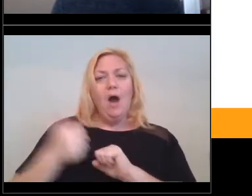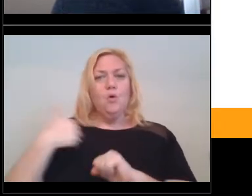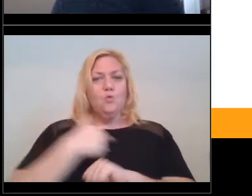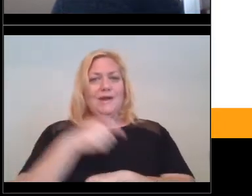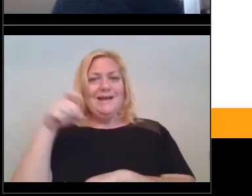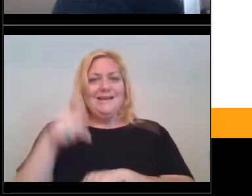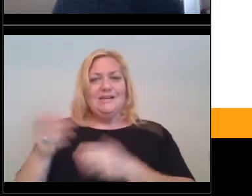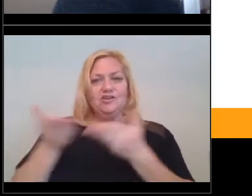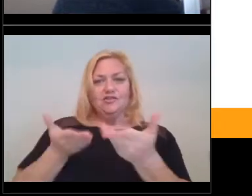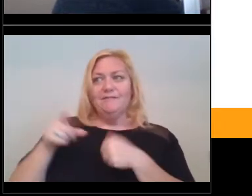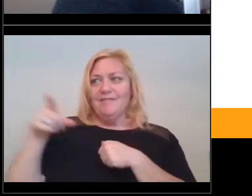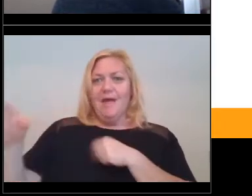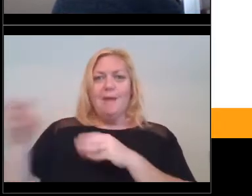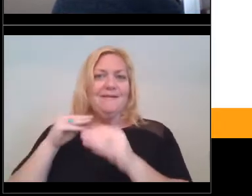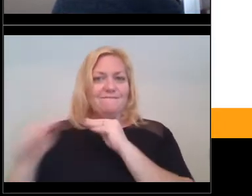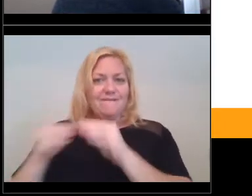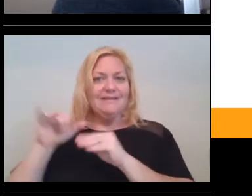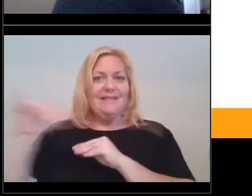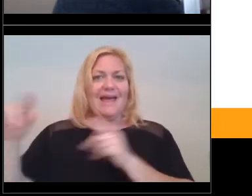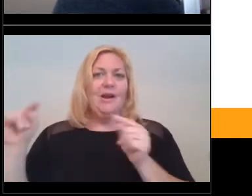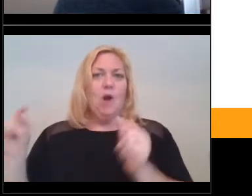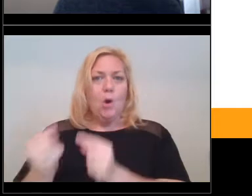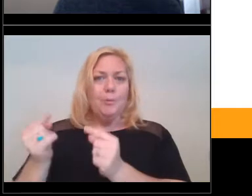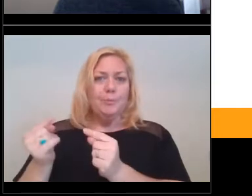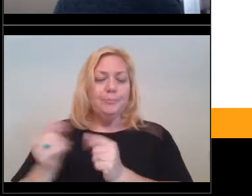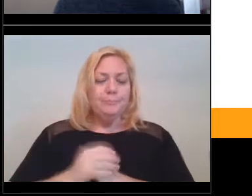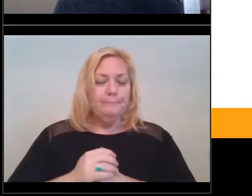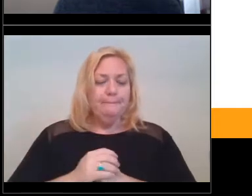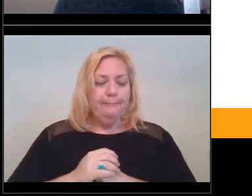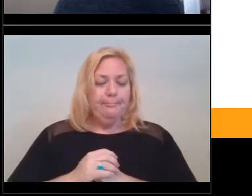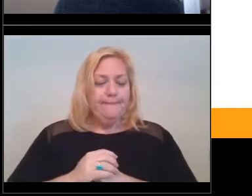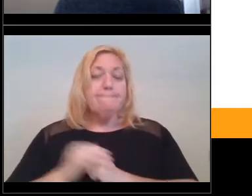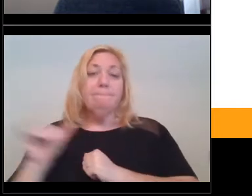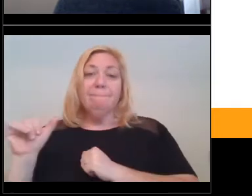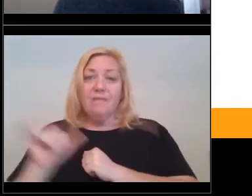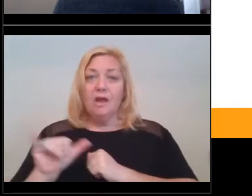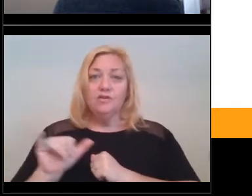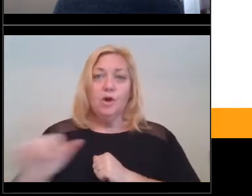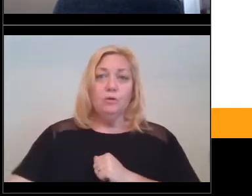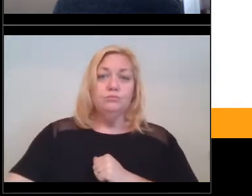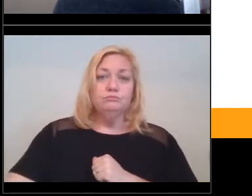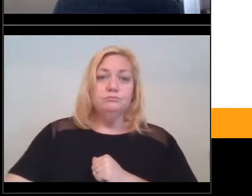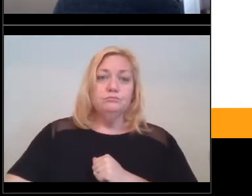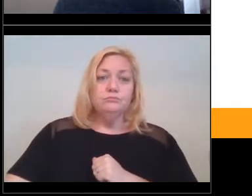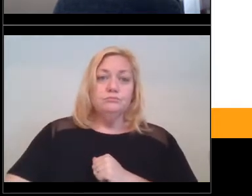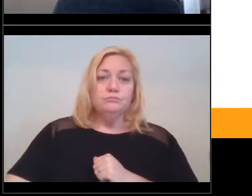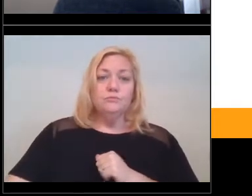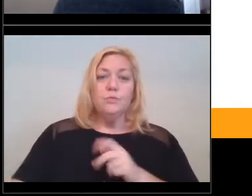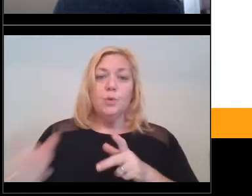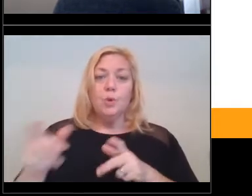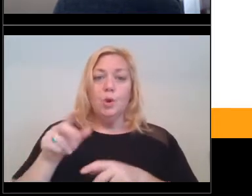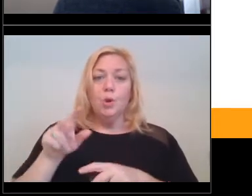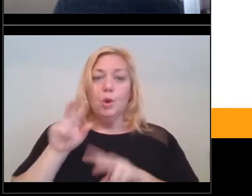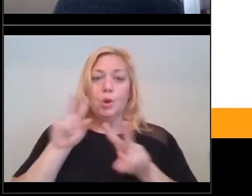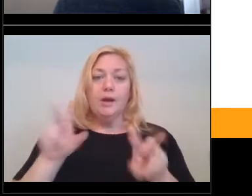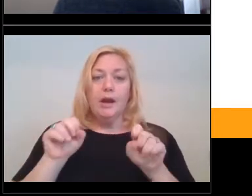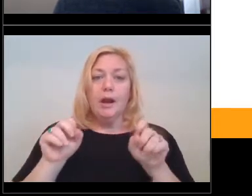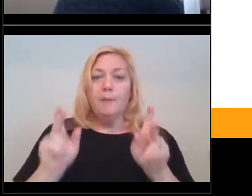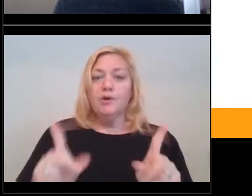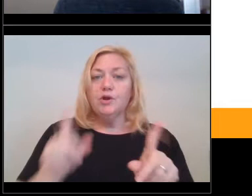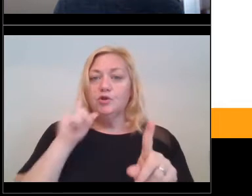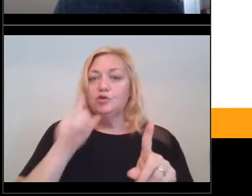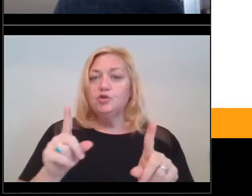serve them in fixing and addressing that harm. And then also looking at opportunities to